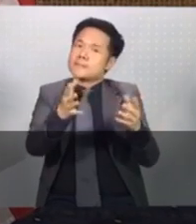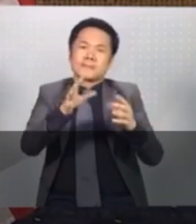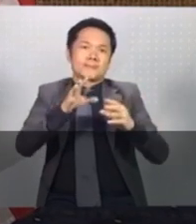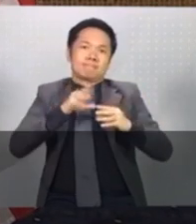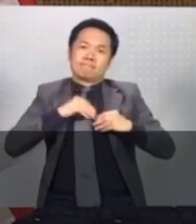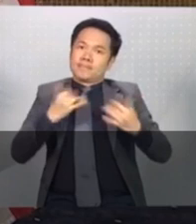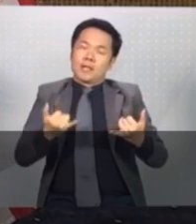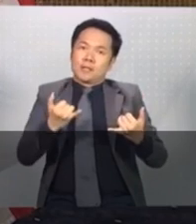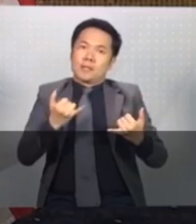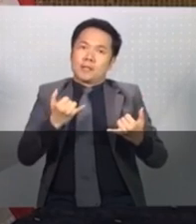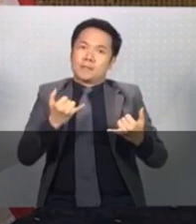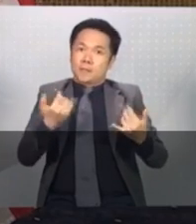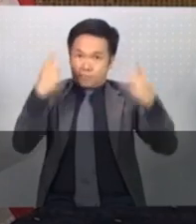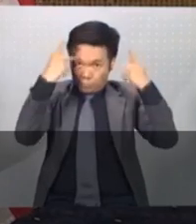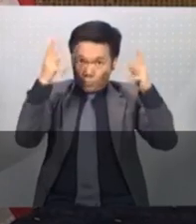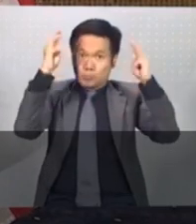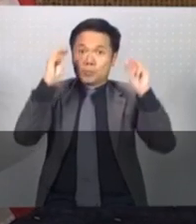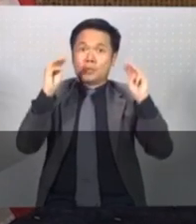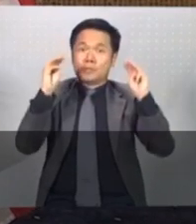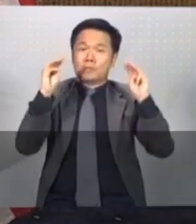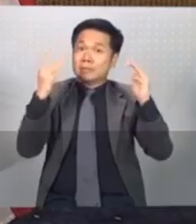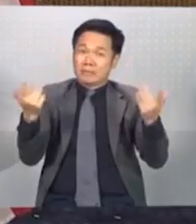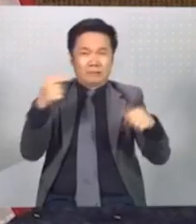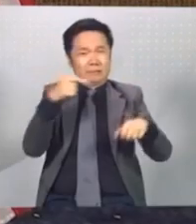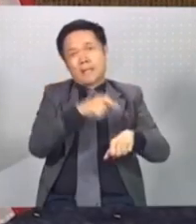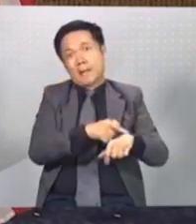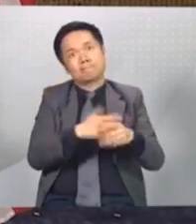Minister, as your Prime Minister, not at the best moment.